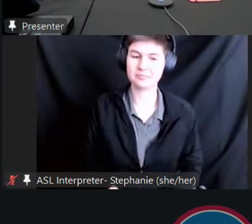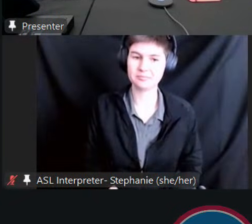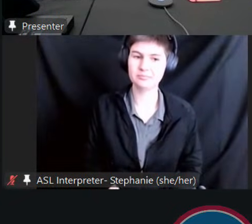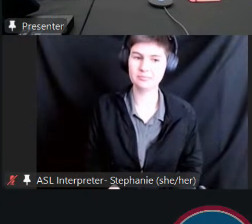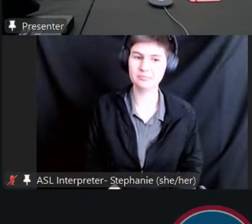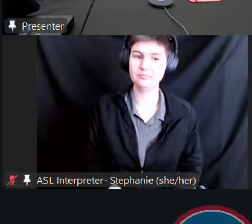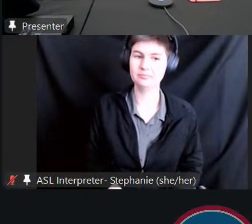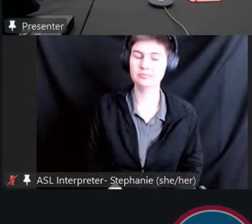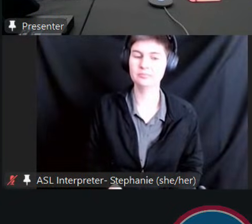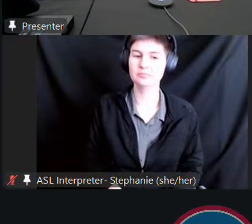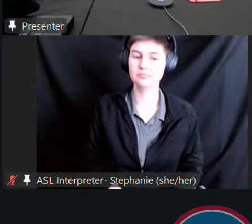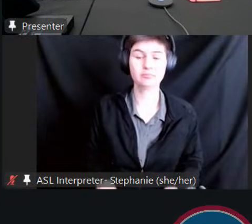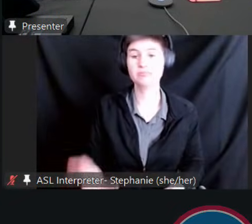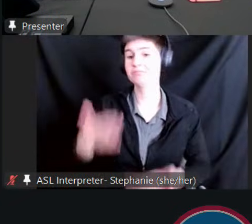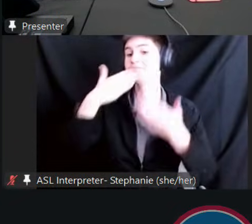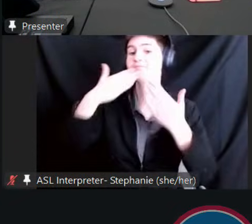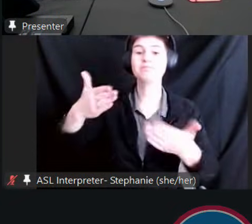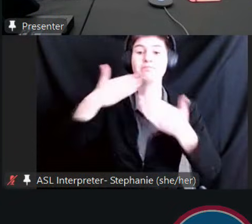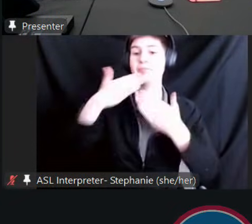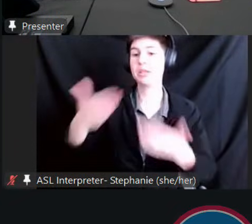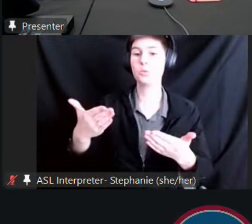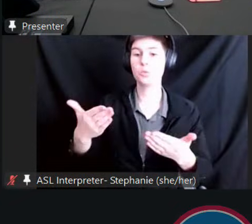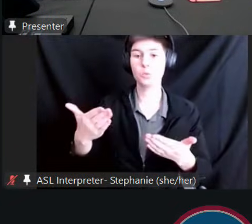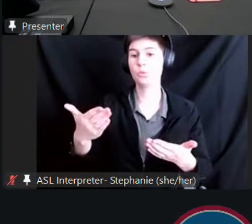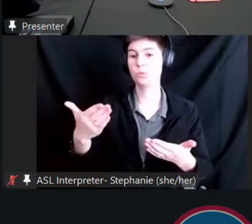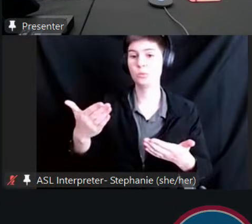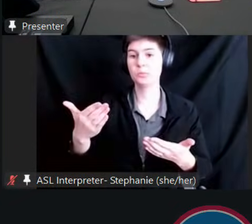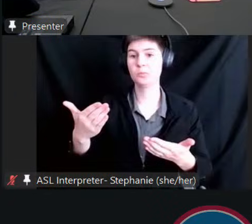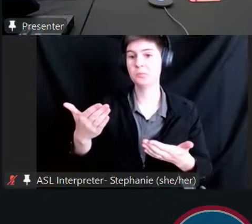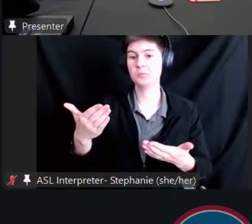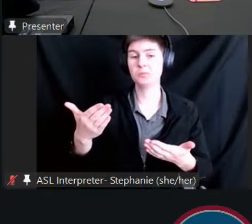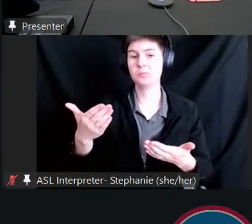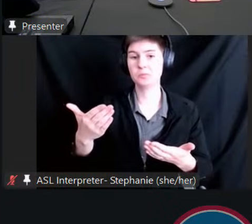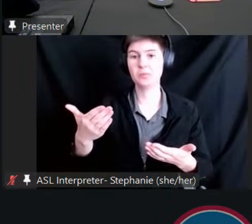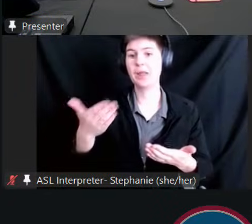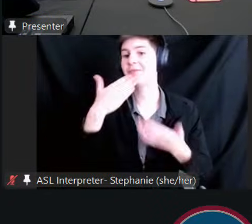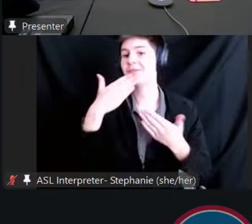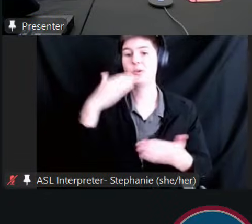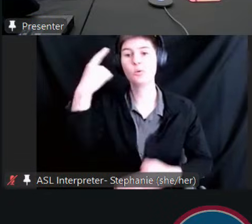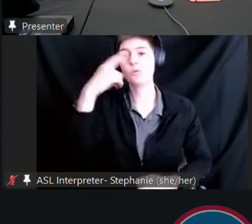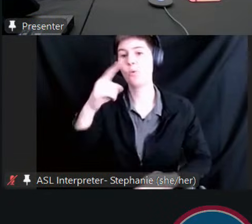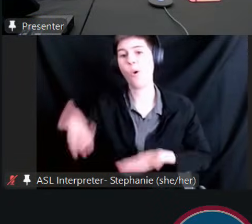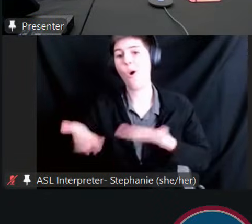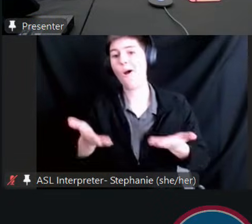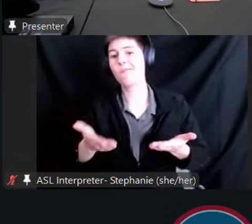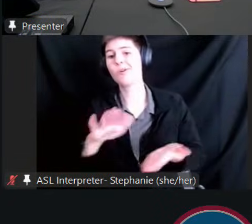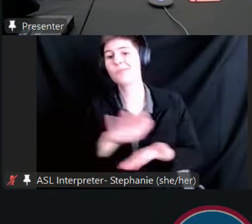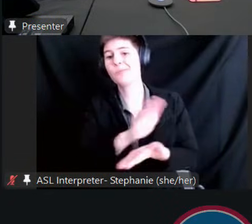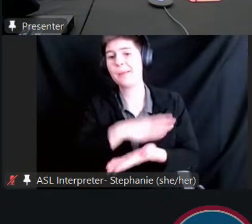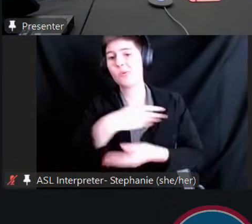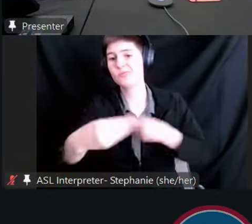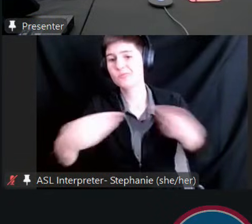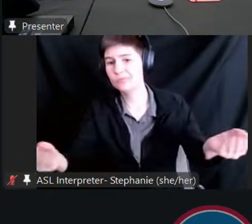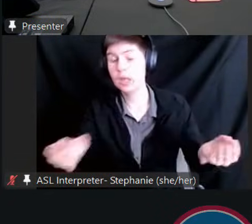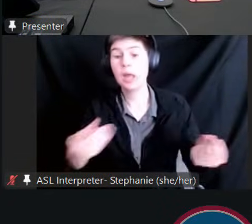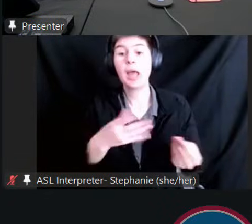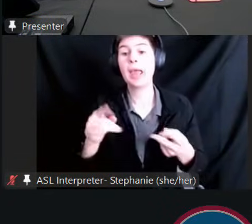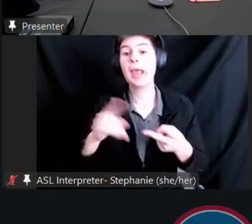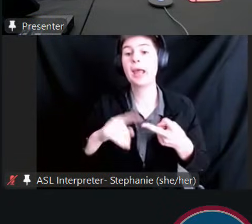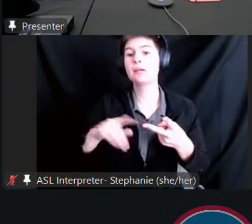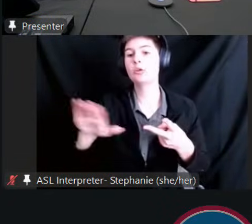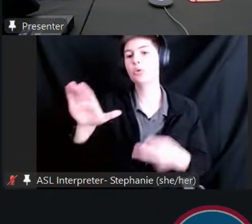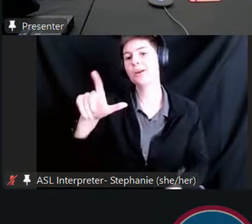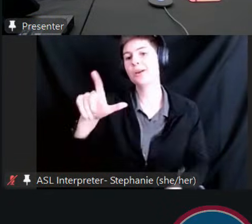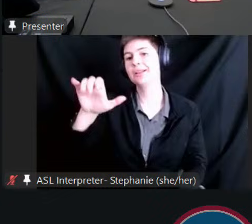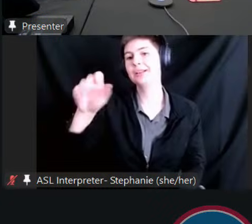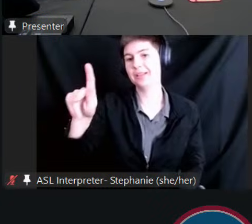Yeah, definitely thank you for offering to make sure we get hard copies of the presentation and then the link to the virtual town hall.